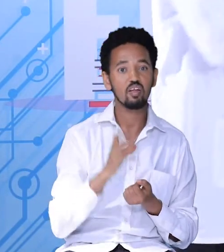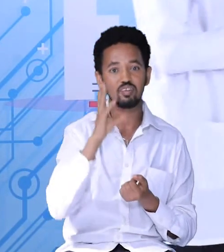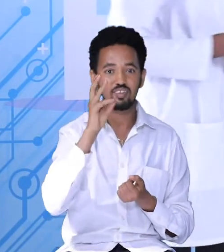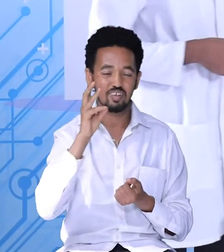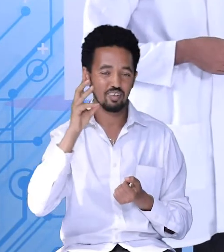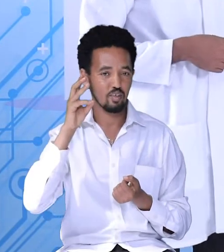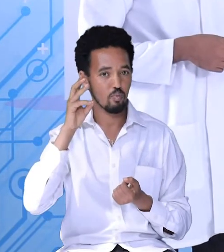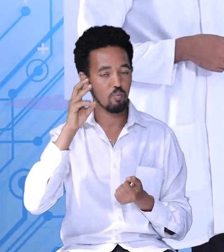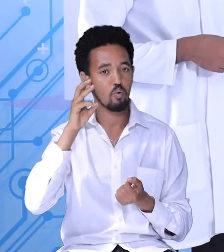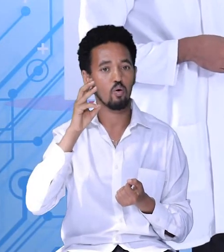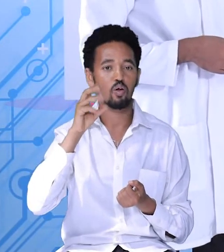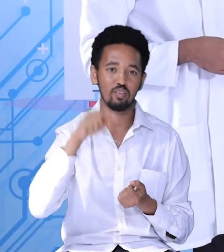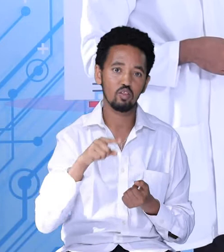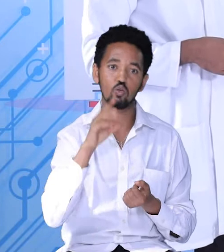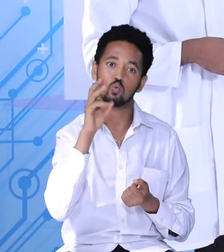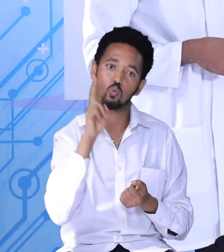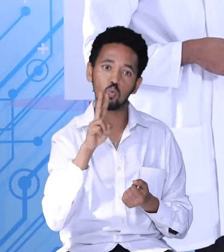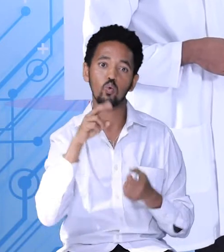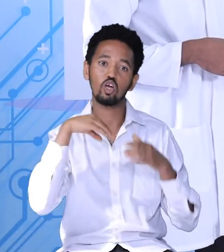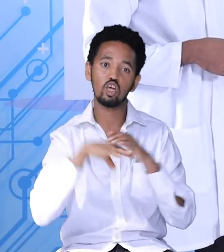6.2 in Oromia region.